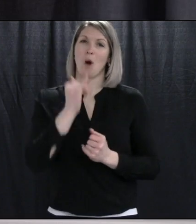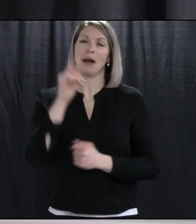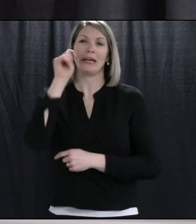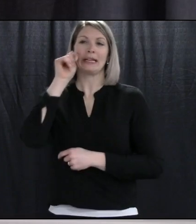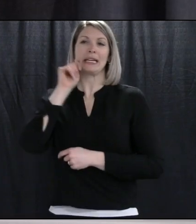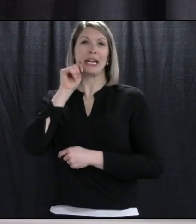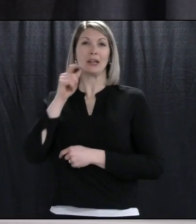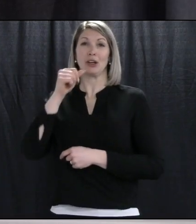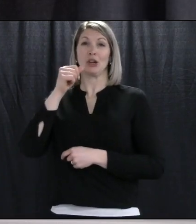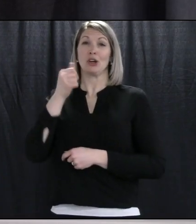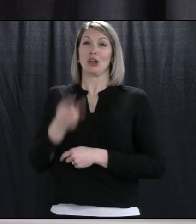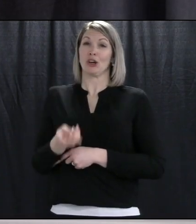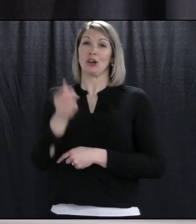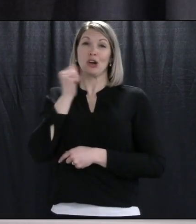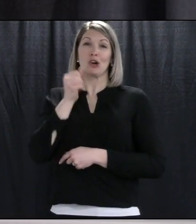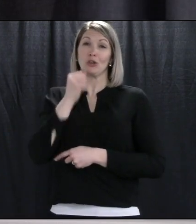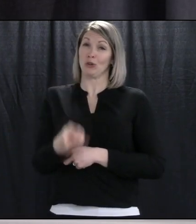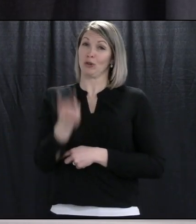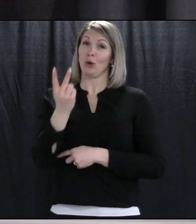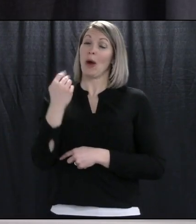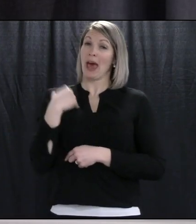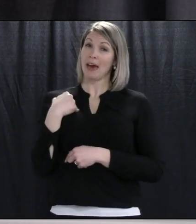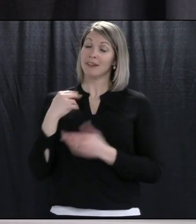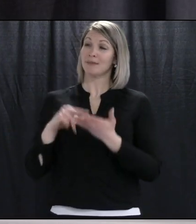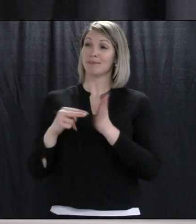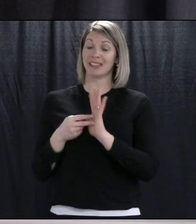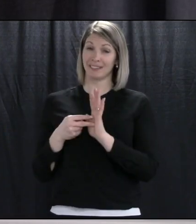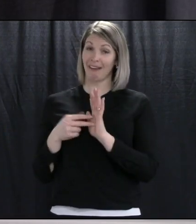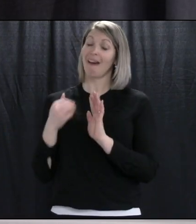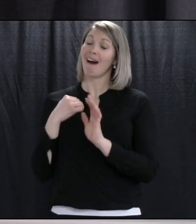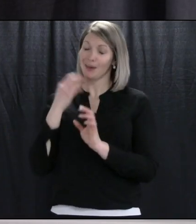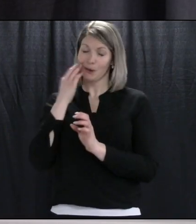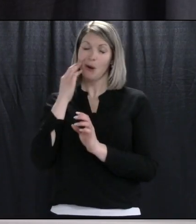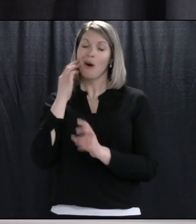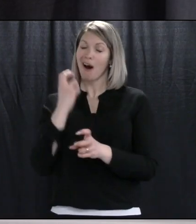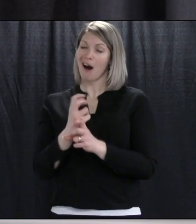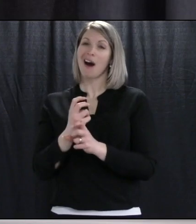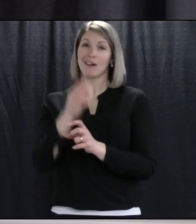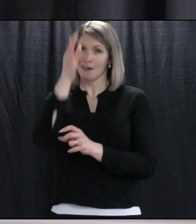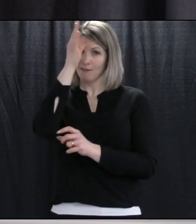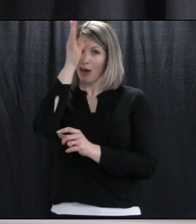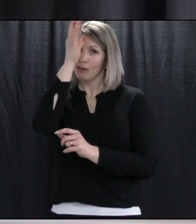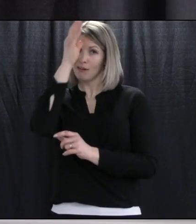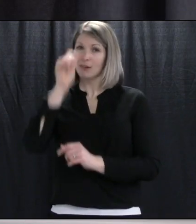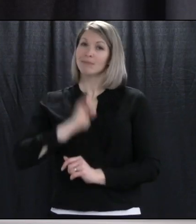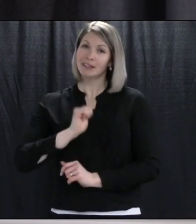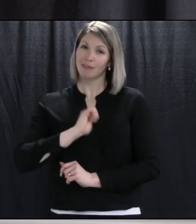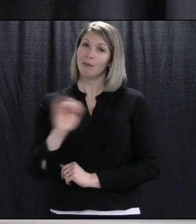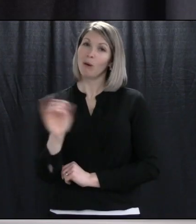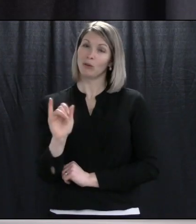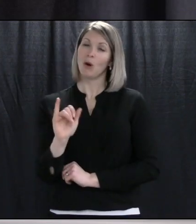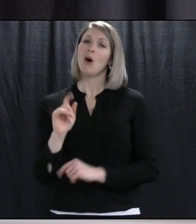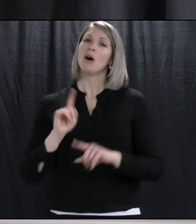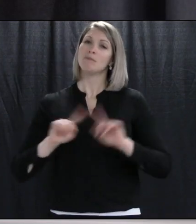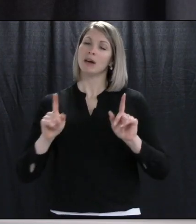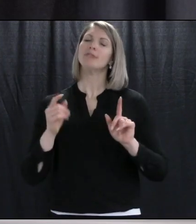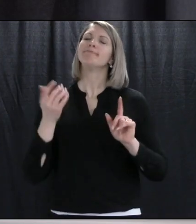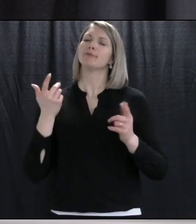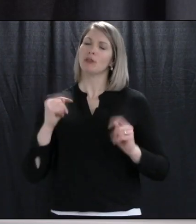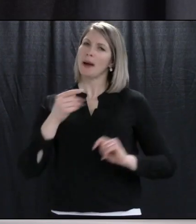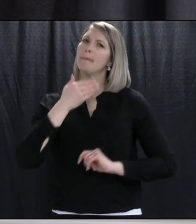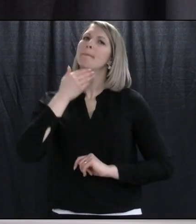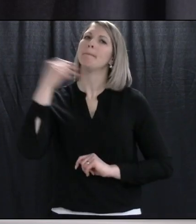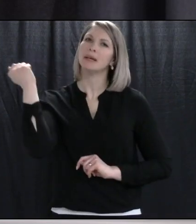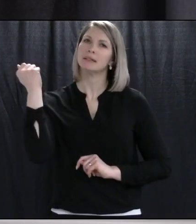them apart, particularly now they have time on their hands. Whatever we can do to help you with that, we will try